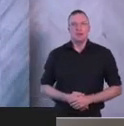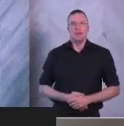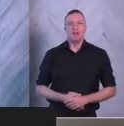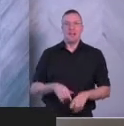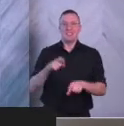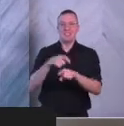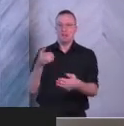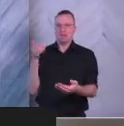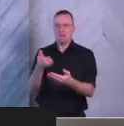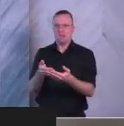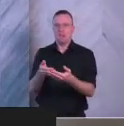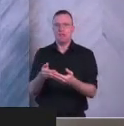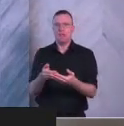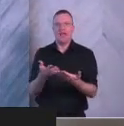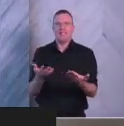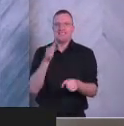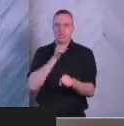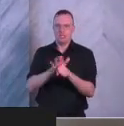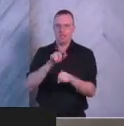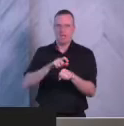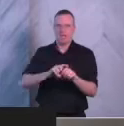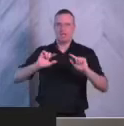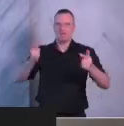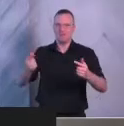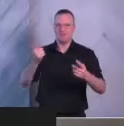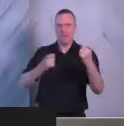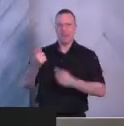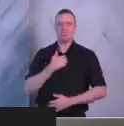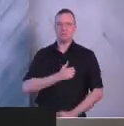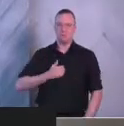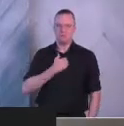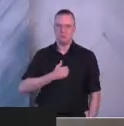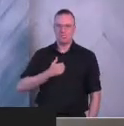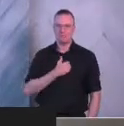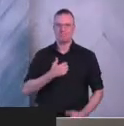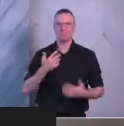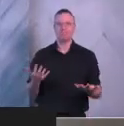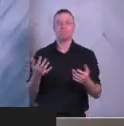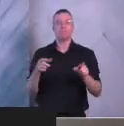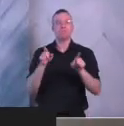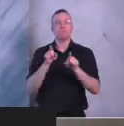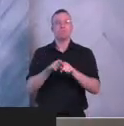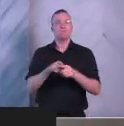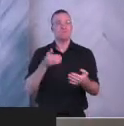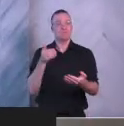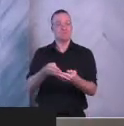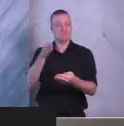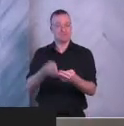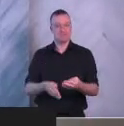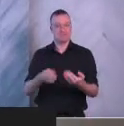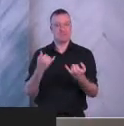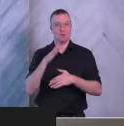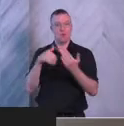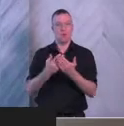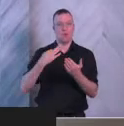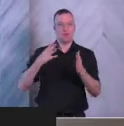timing that we have left, we will not be opening the floor to audience questions today. But as we come to the end of our All